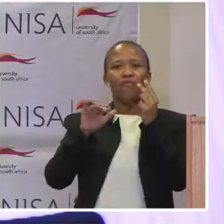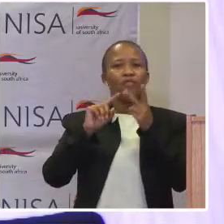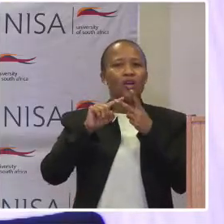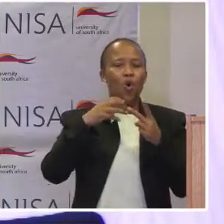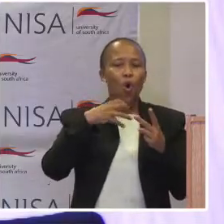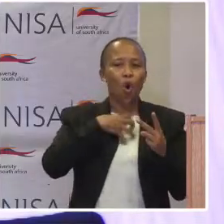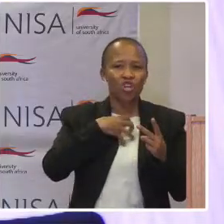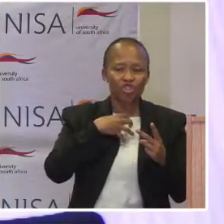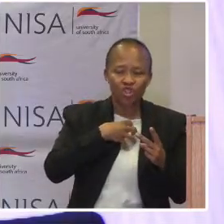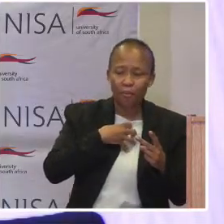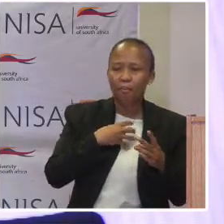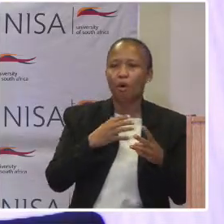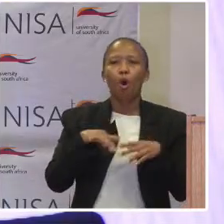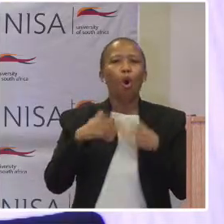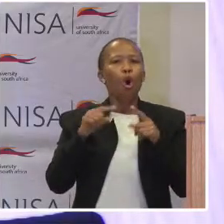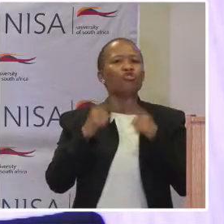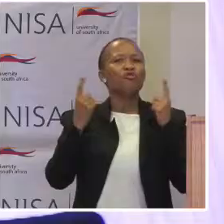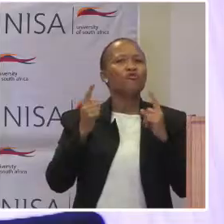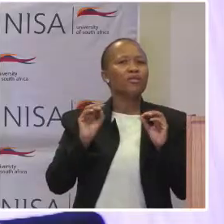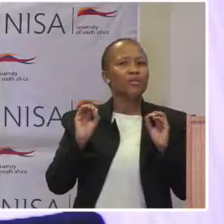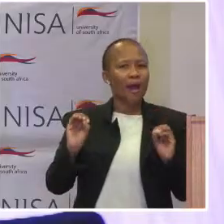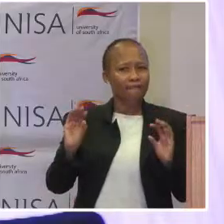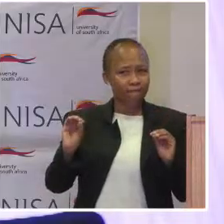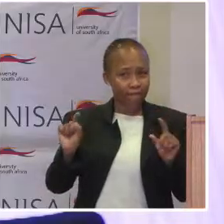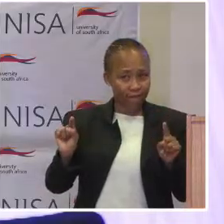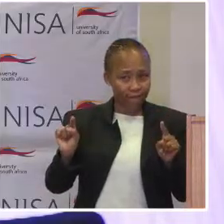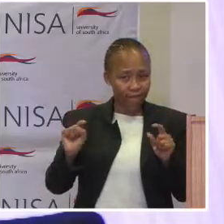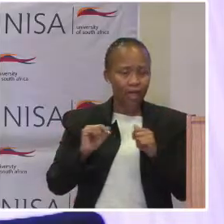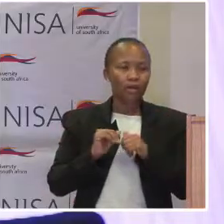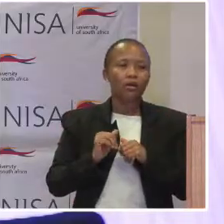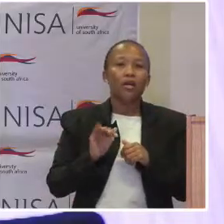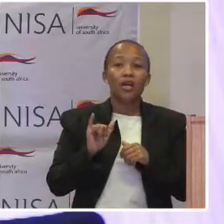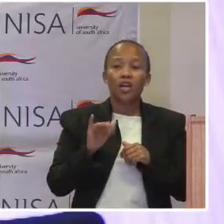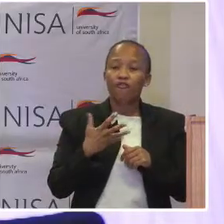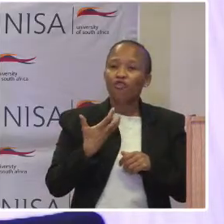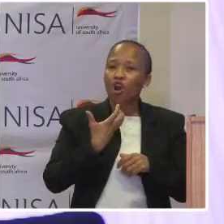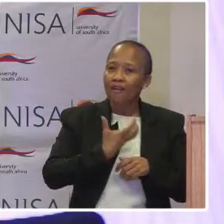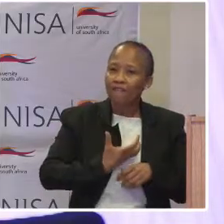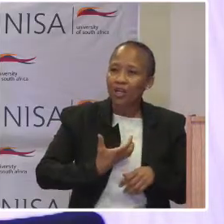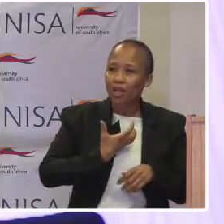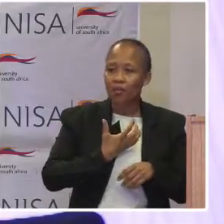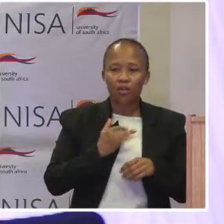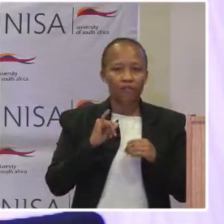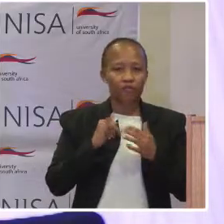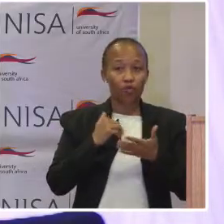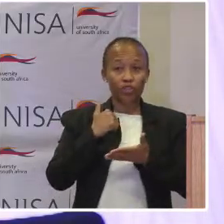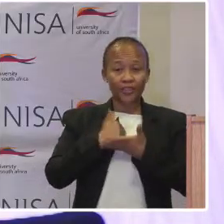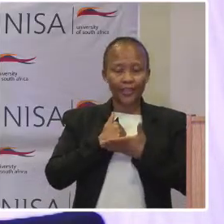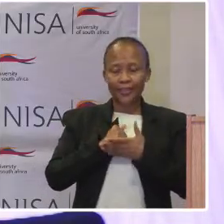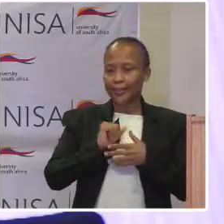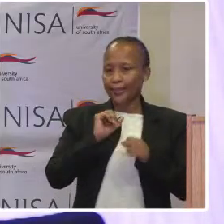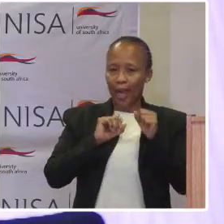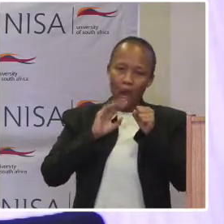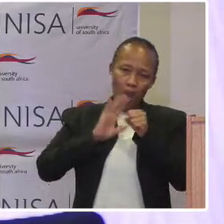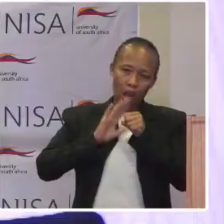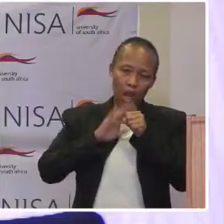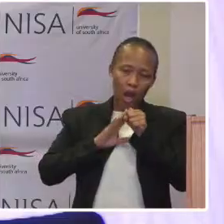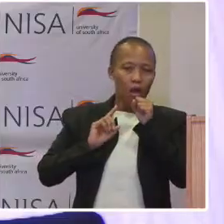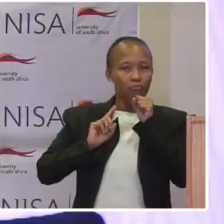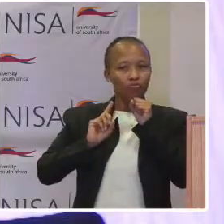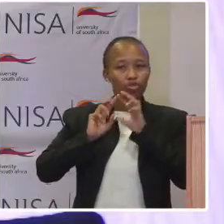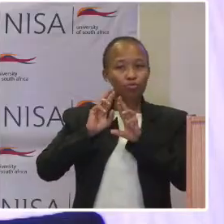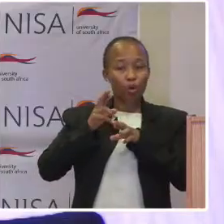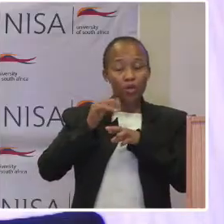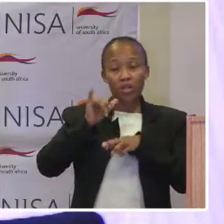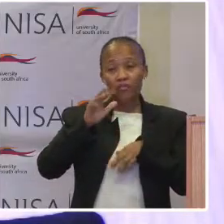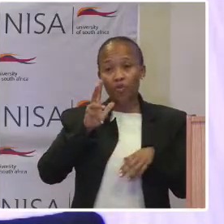difference? Yeah. So you can just, if you're comfortable from speaking from your seats, is fine. But if you want to